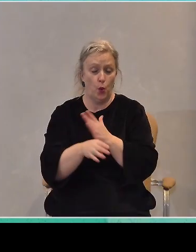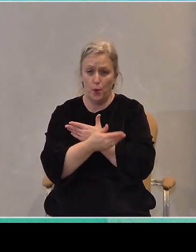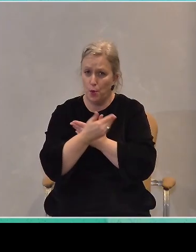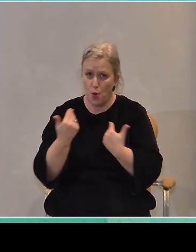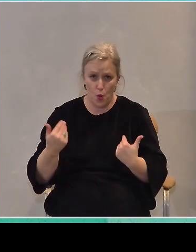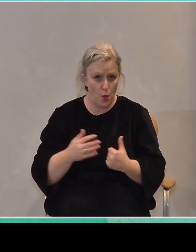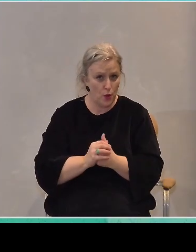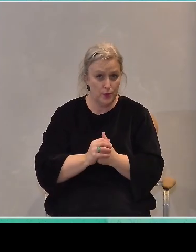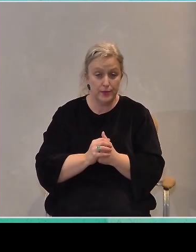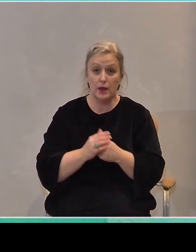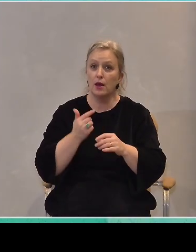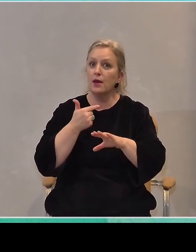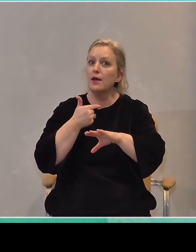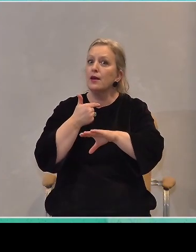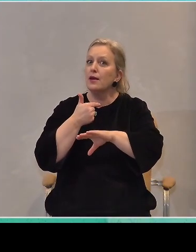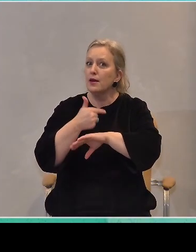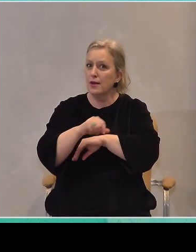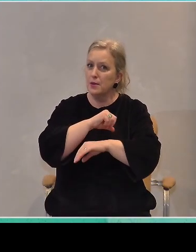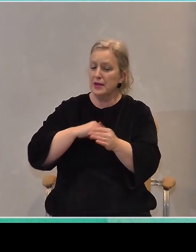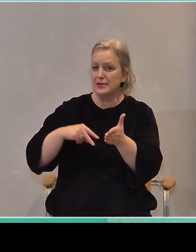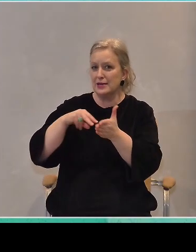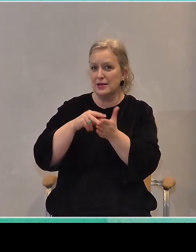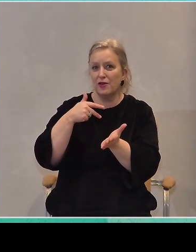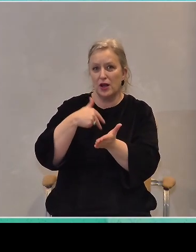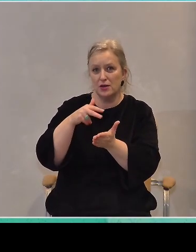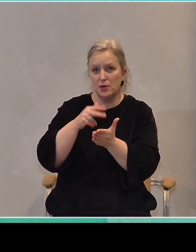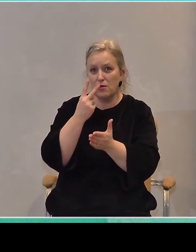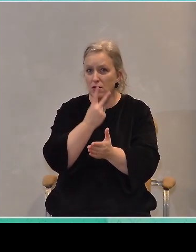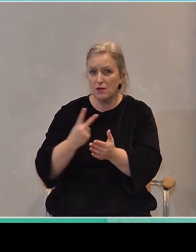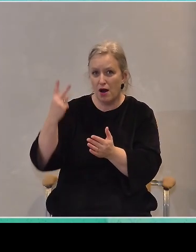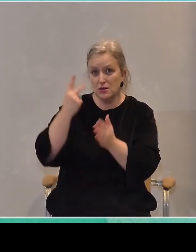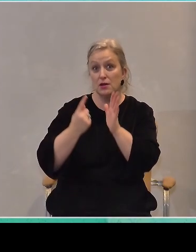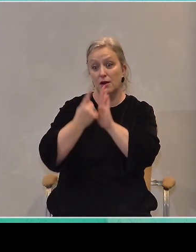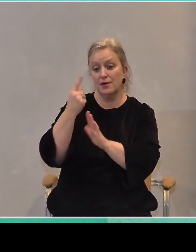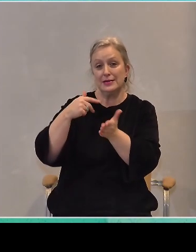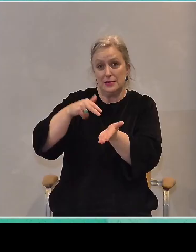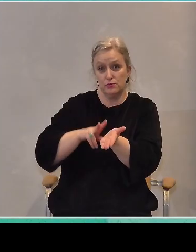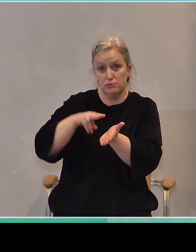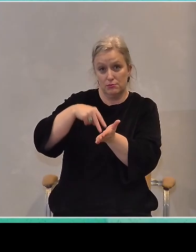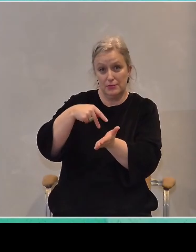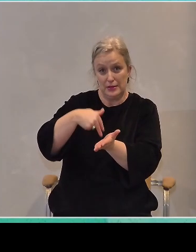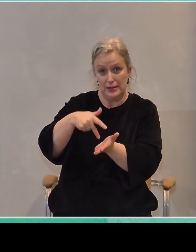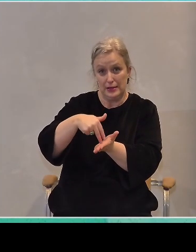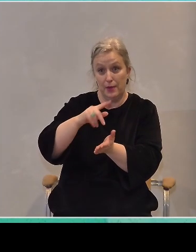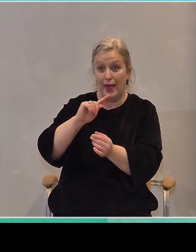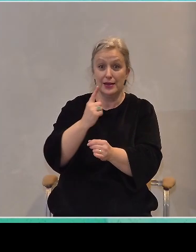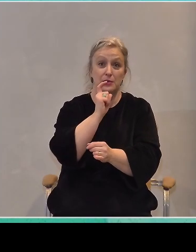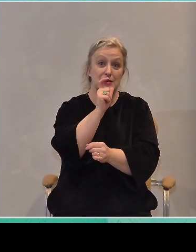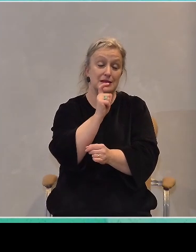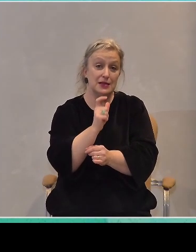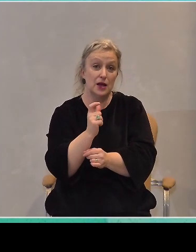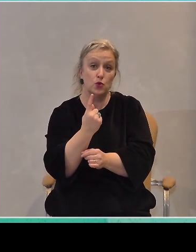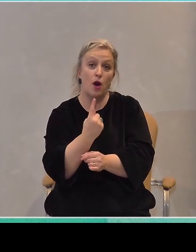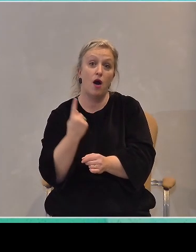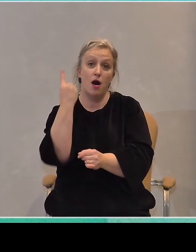motoric development was slightly slower, but not alarming. Later, however, she first